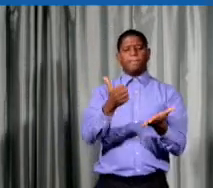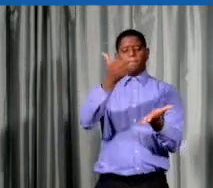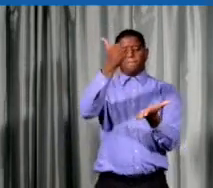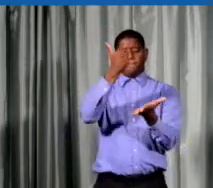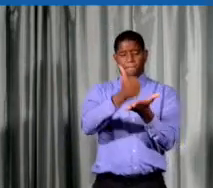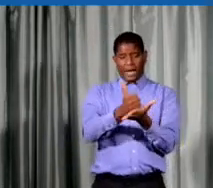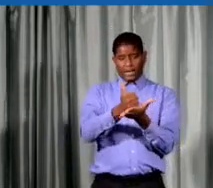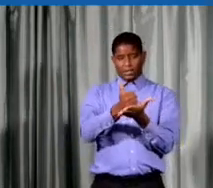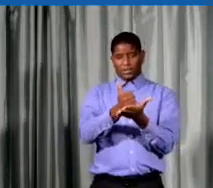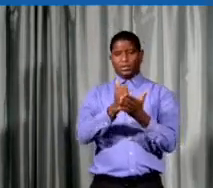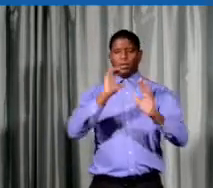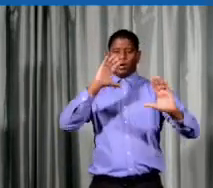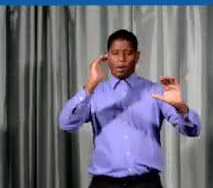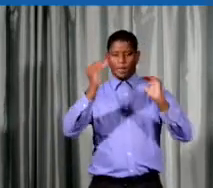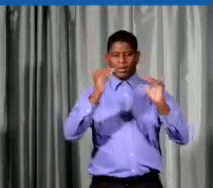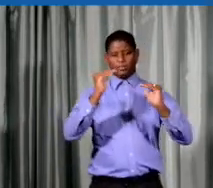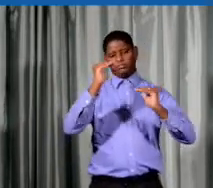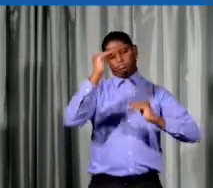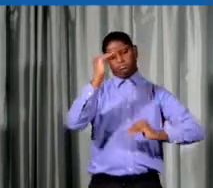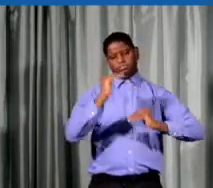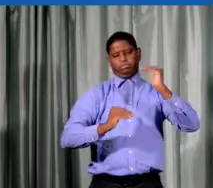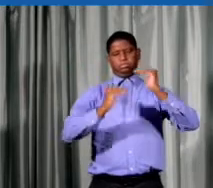bank reconciliation.